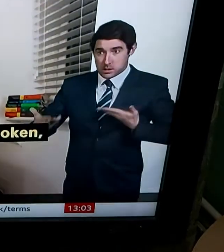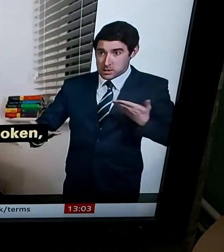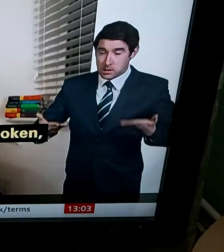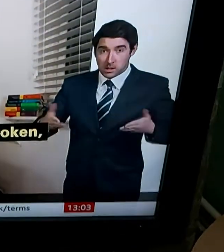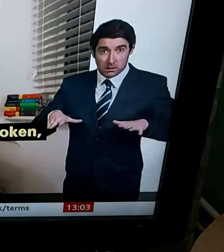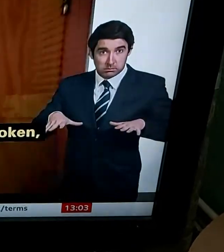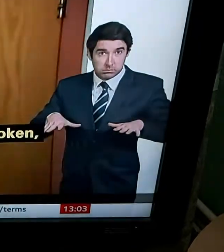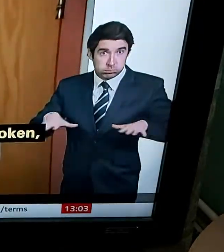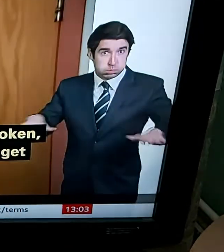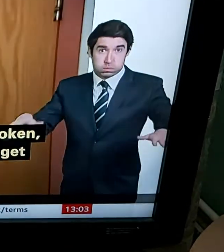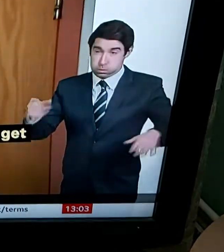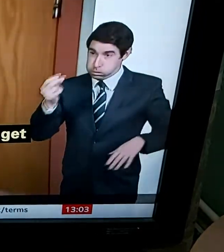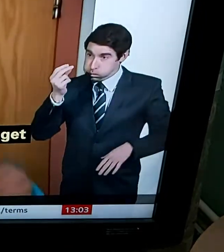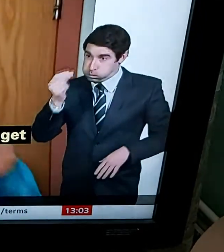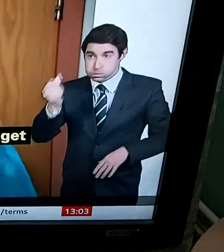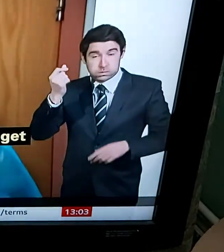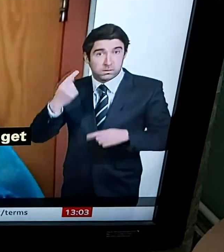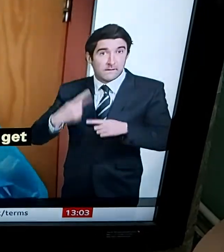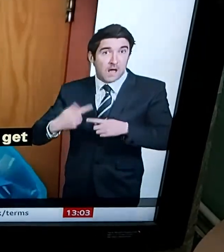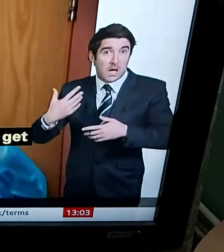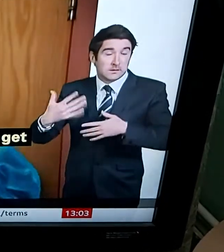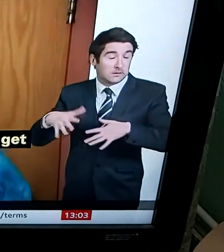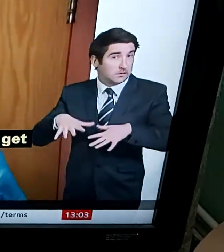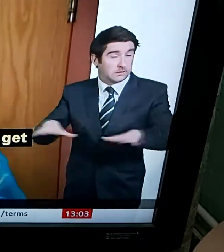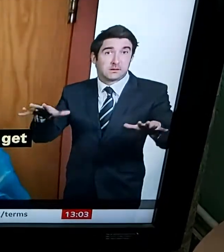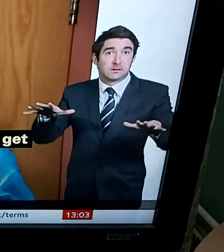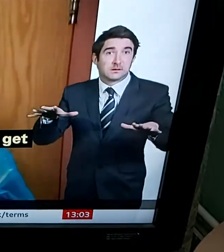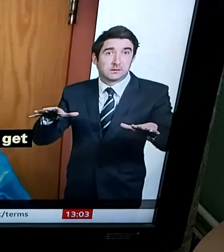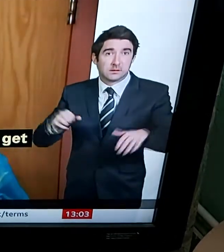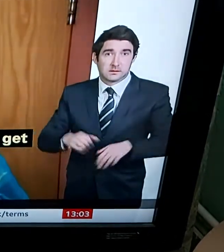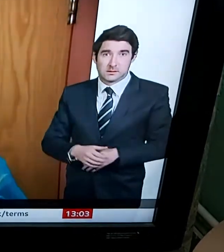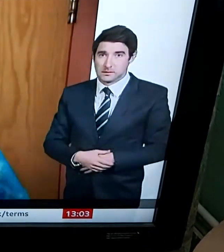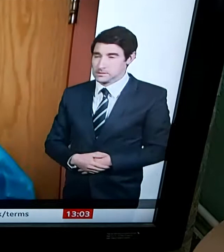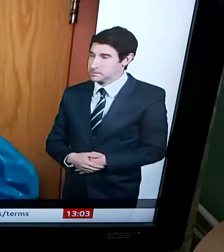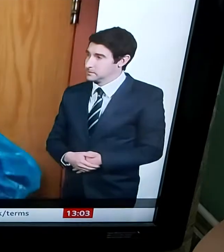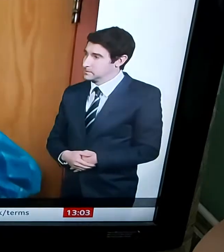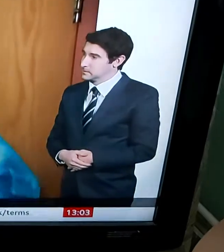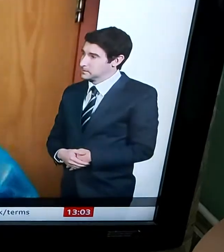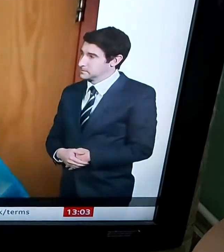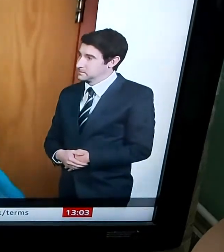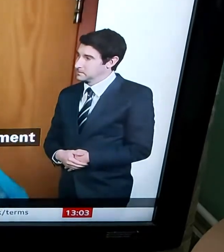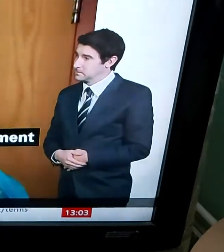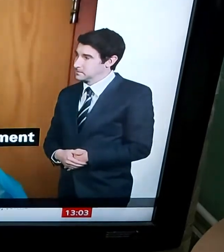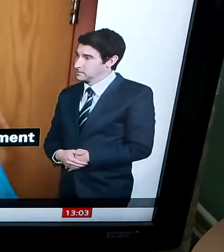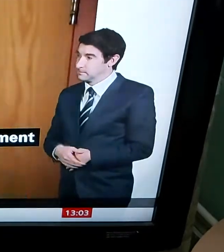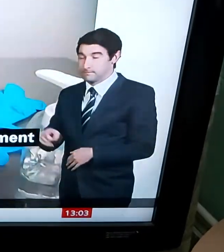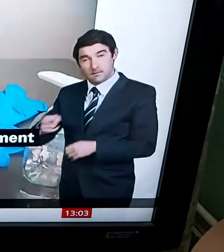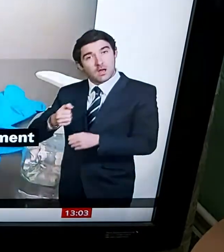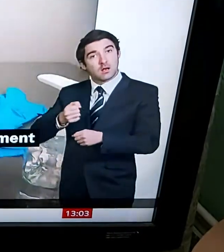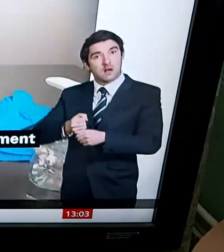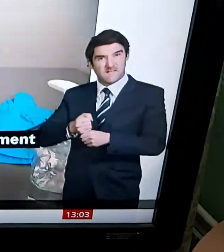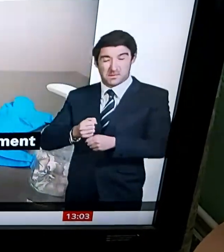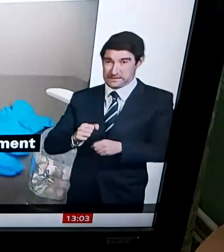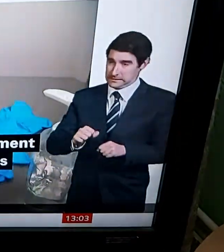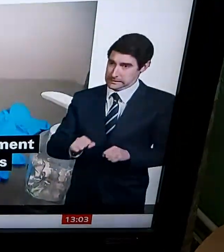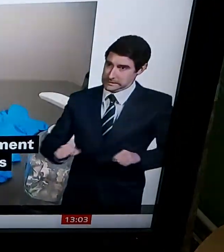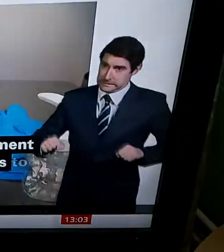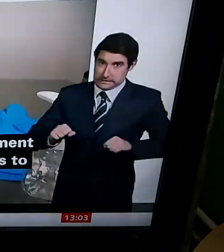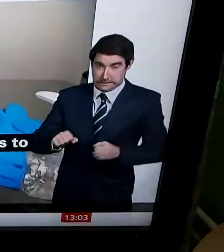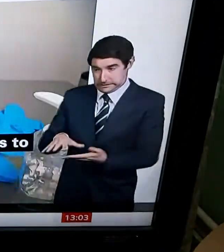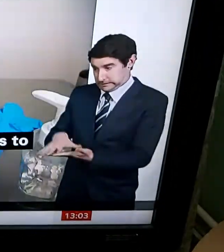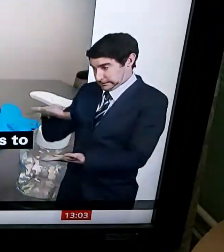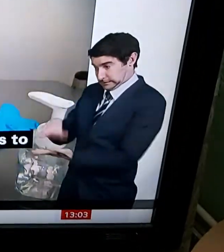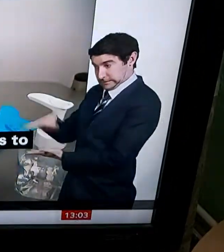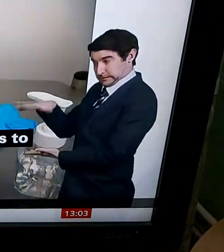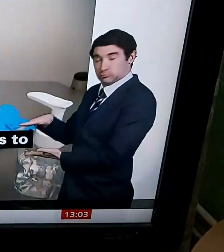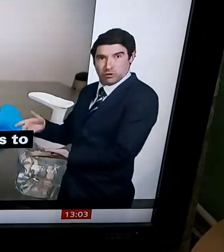very, very quickly. The government has been stepping up its efforts to get personal protective equipment, masks, gloves and